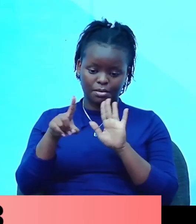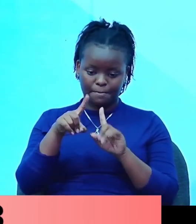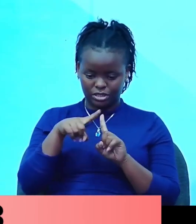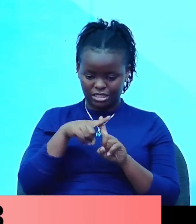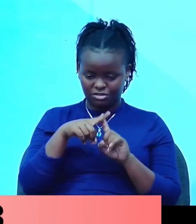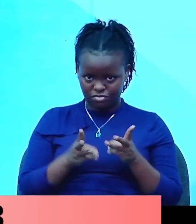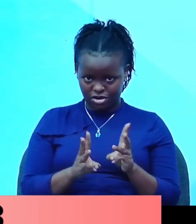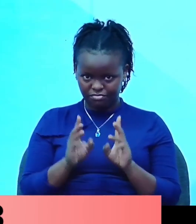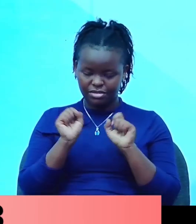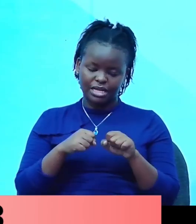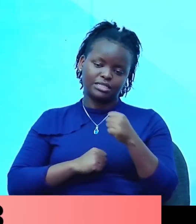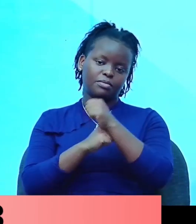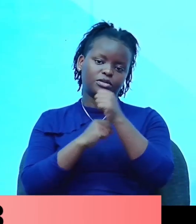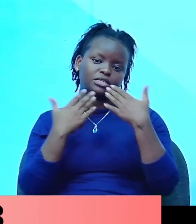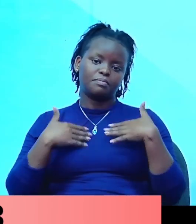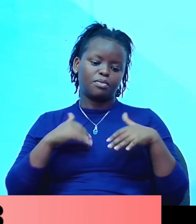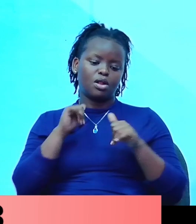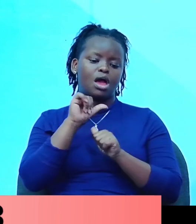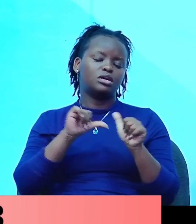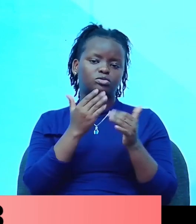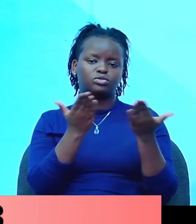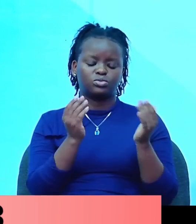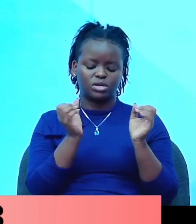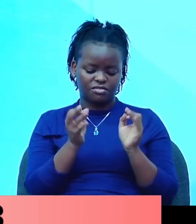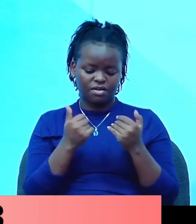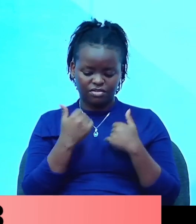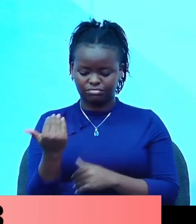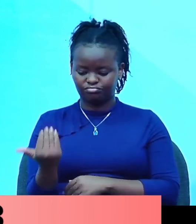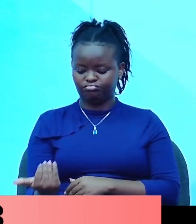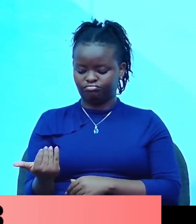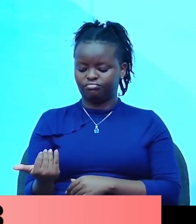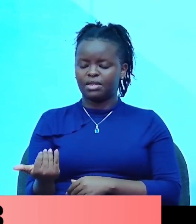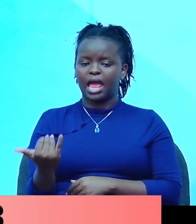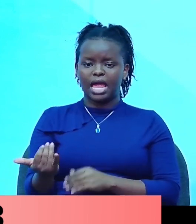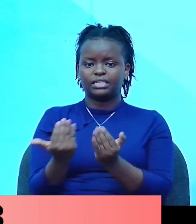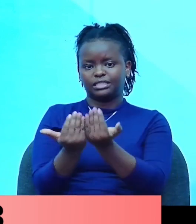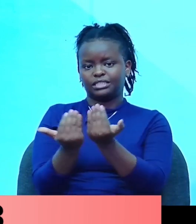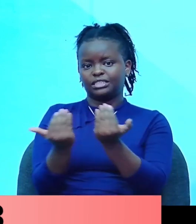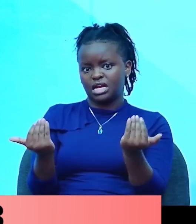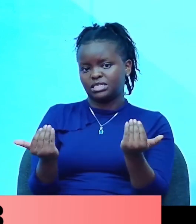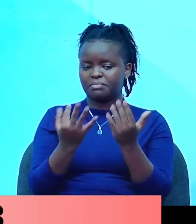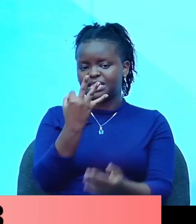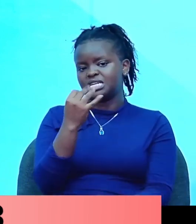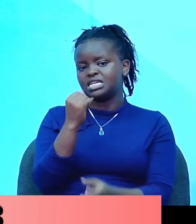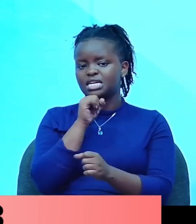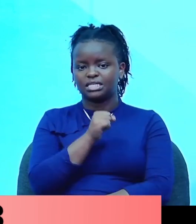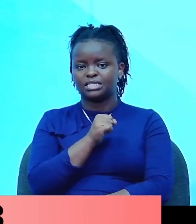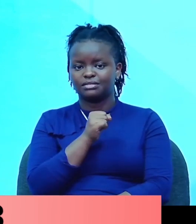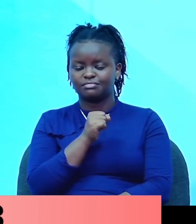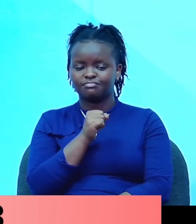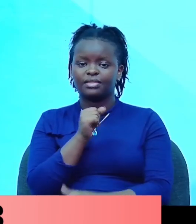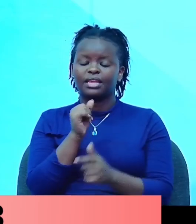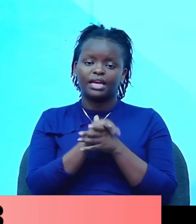able to support the people around you. You can imagine if you have a small child, ako maybe 3 years, next year anaanza